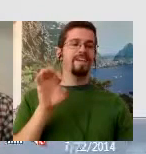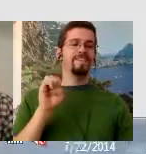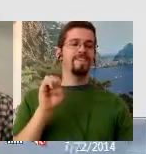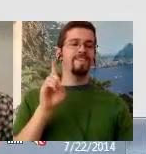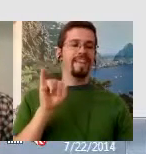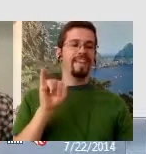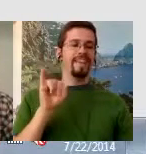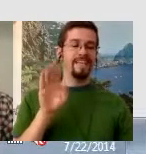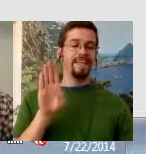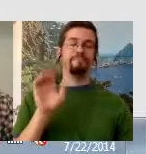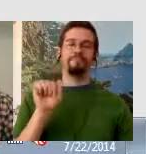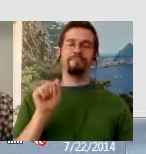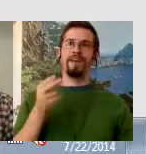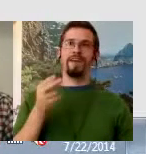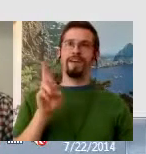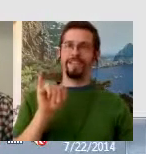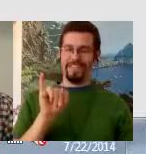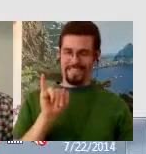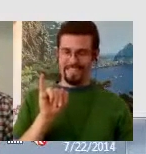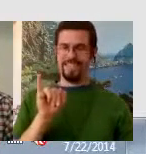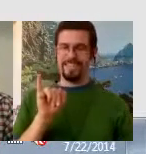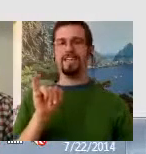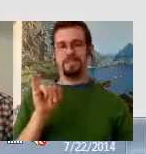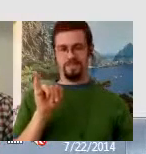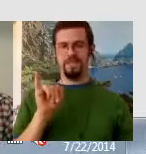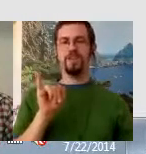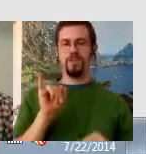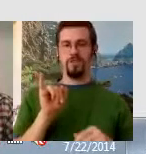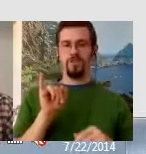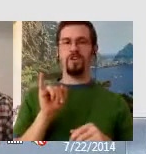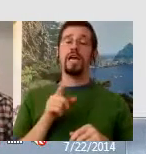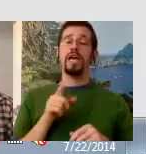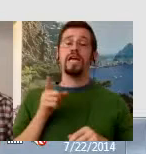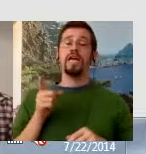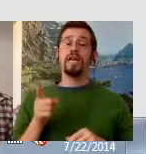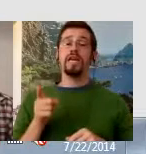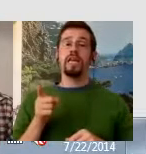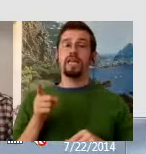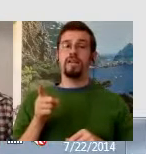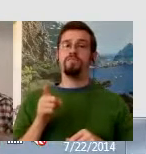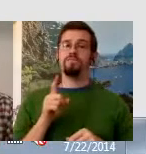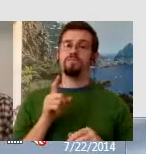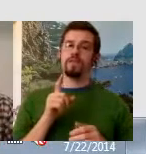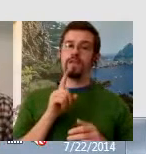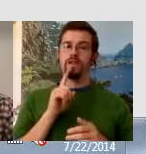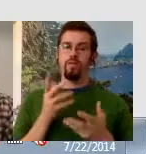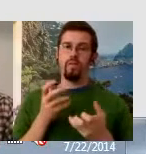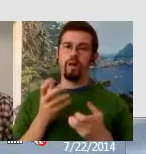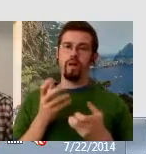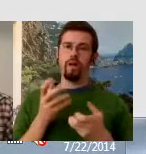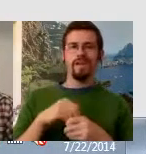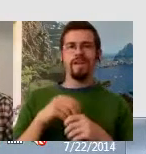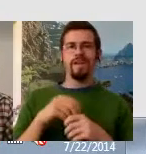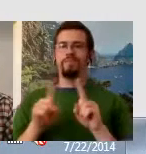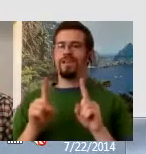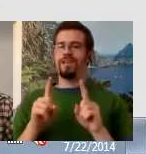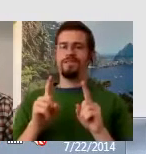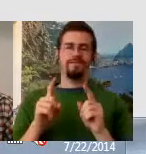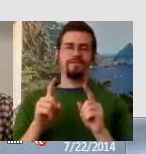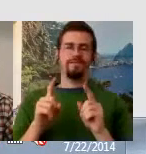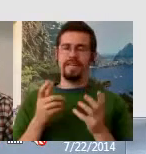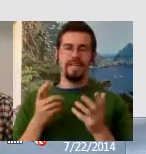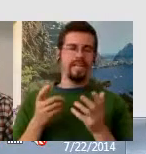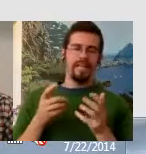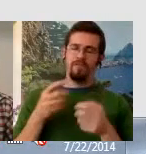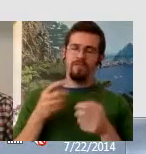Fedibari, because he wanted to to assist, really, but he had some problems